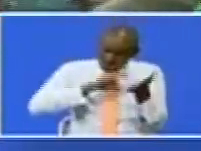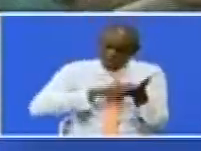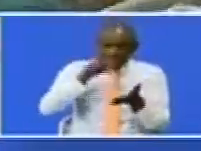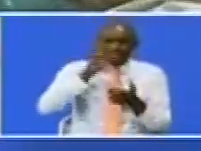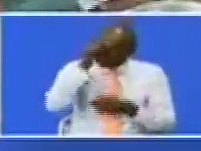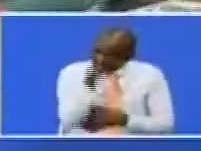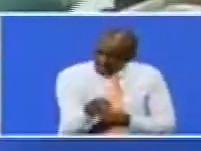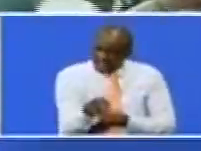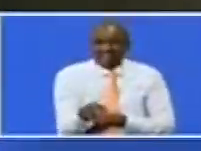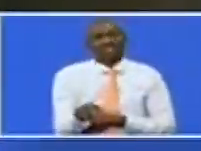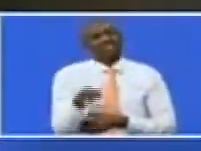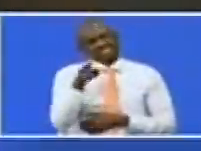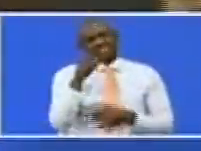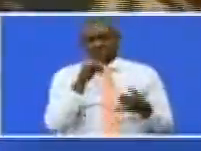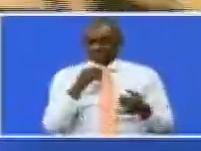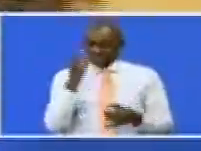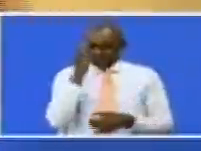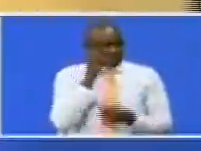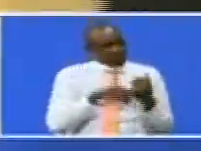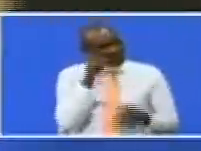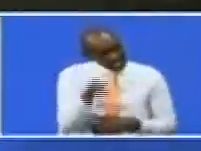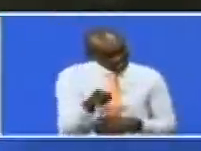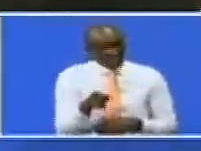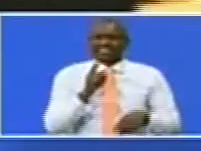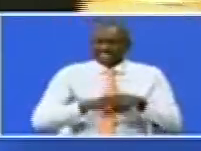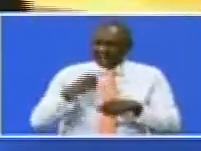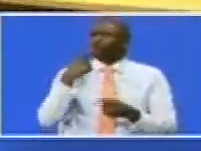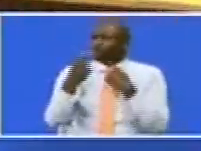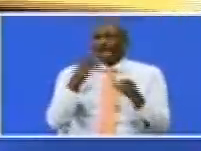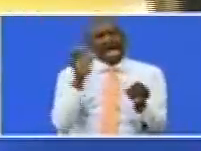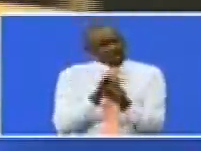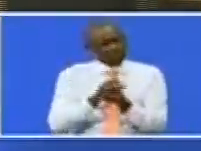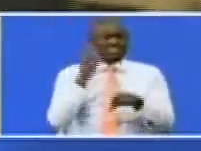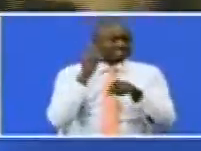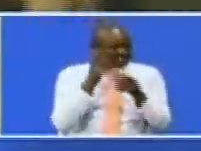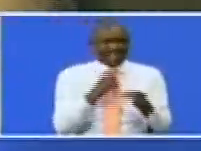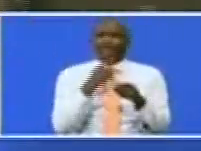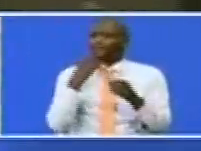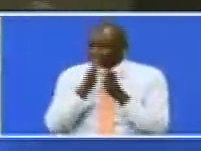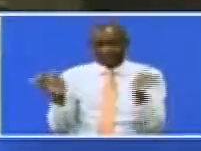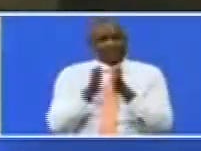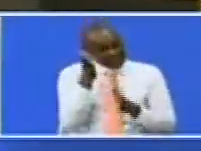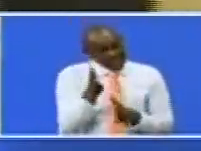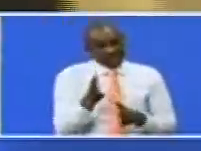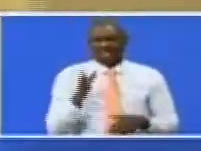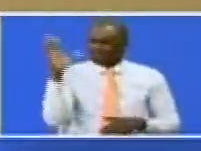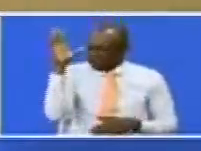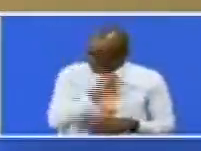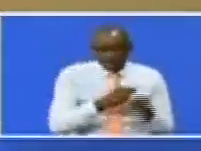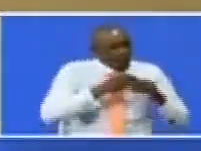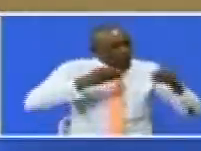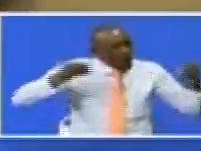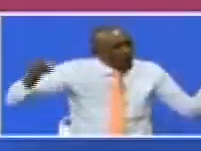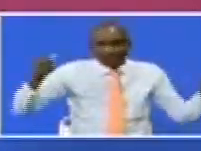since then, the former First Lady, who was quite vocal during President Kibaki's first term as president, has been missing from the